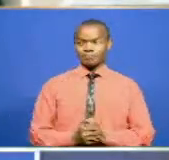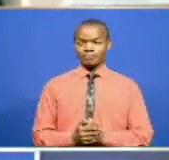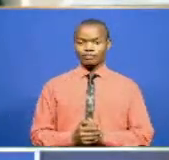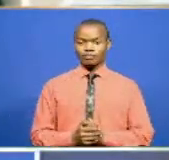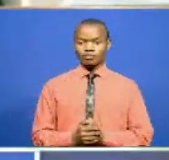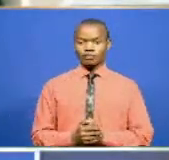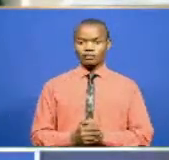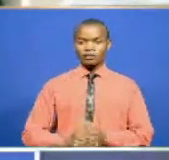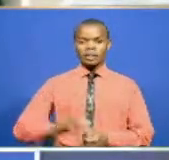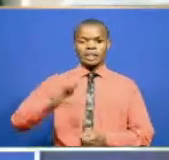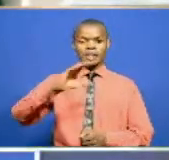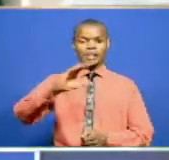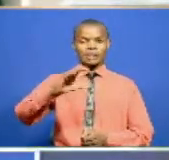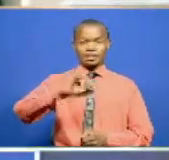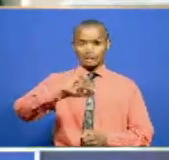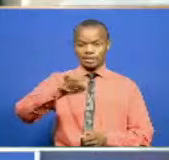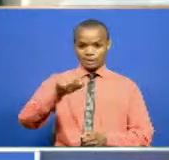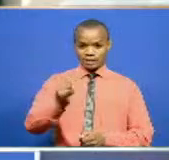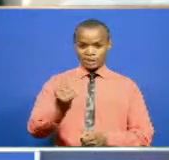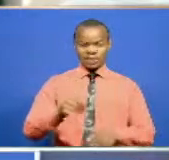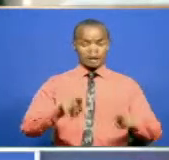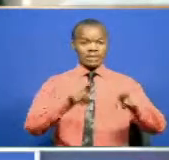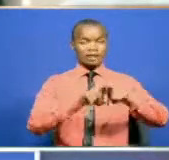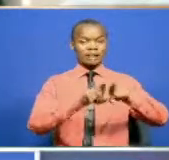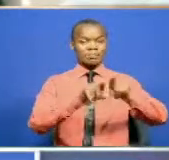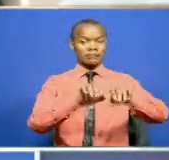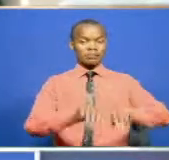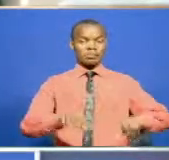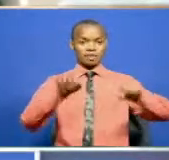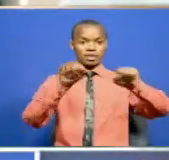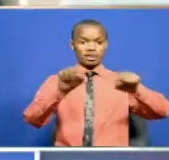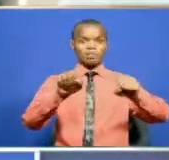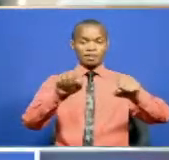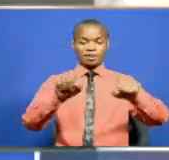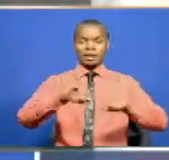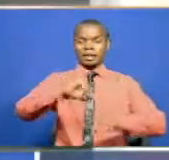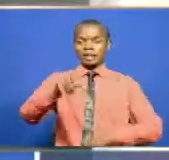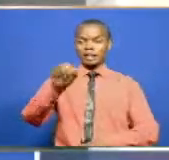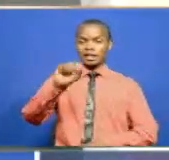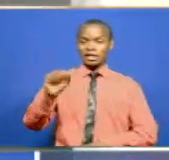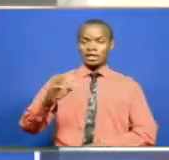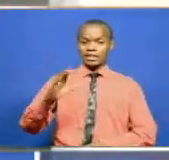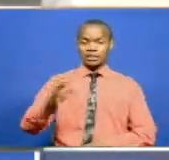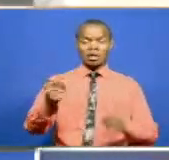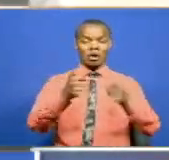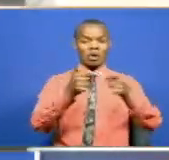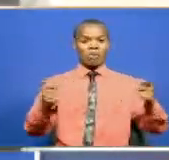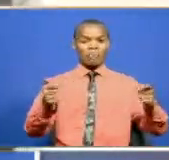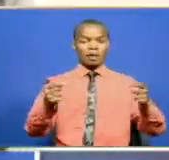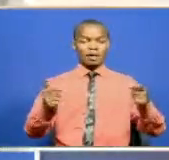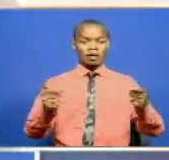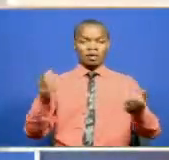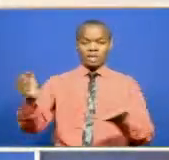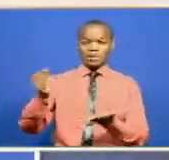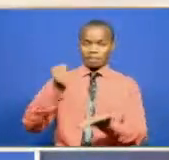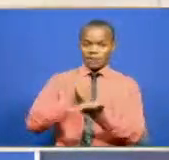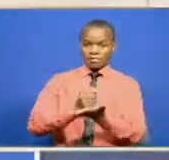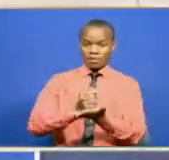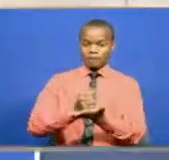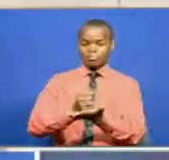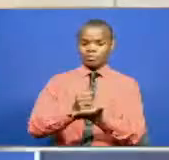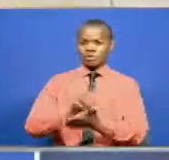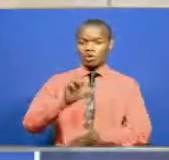Chief Justice David Maraga, who is also the chairman of the Judicial Service Commission, is opposed to the appointment of the Judicial